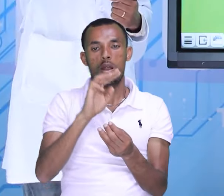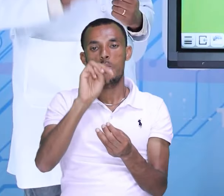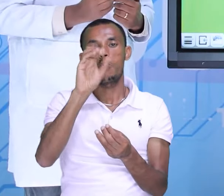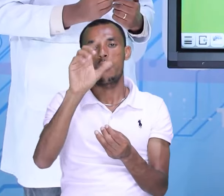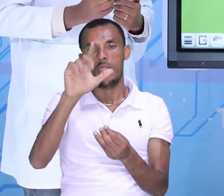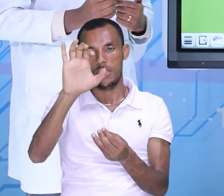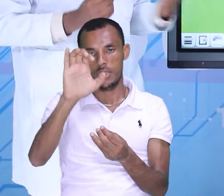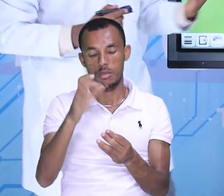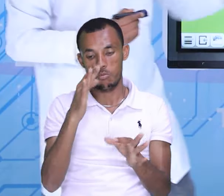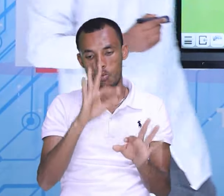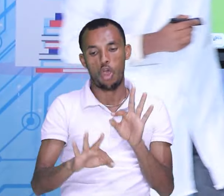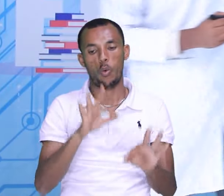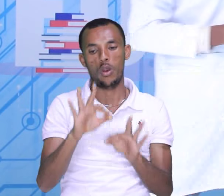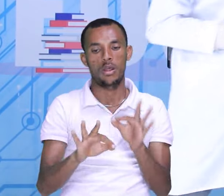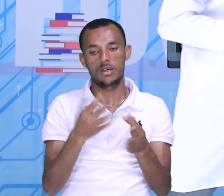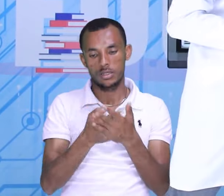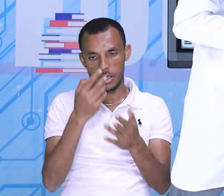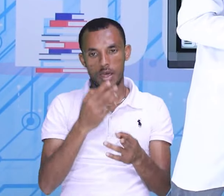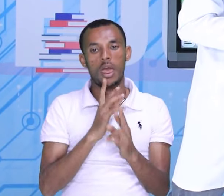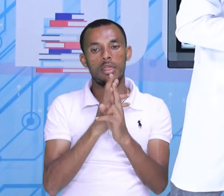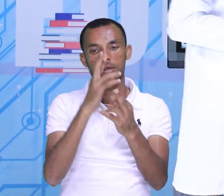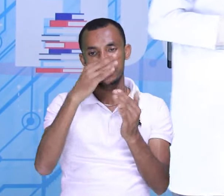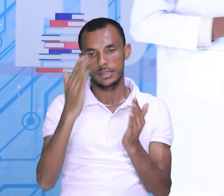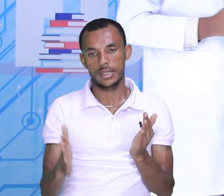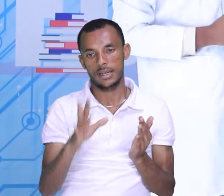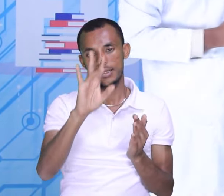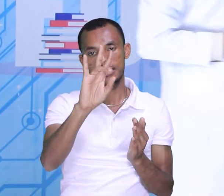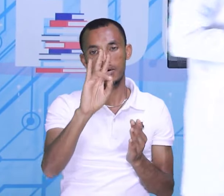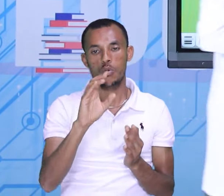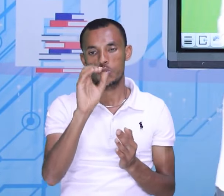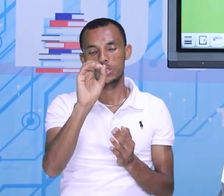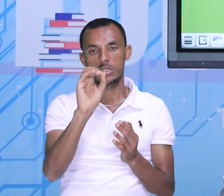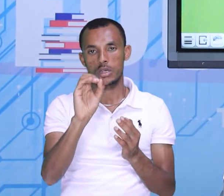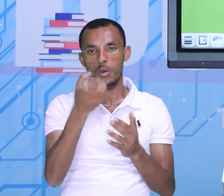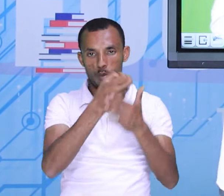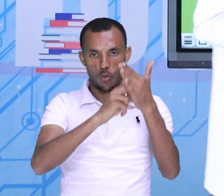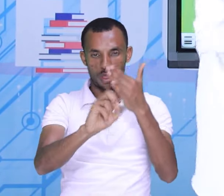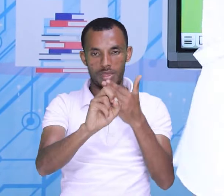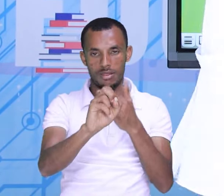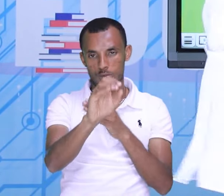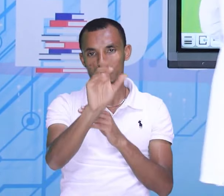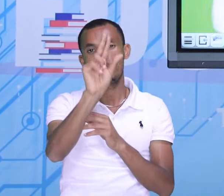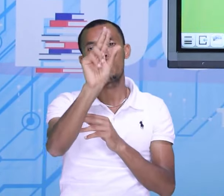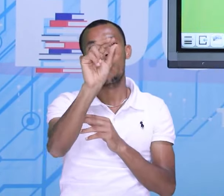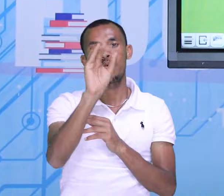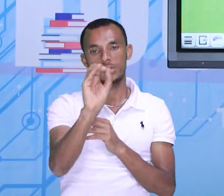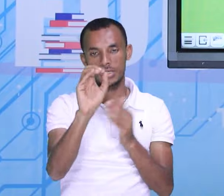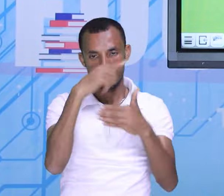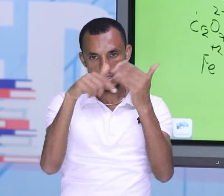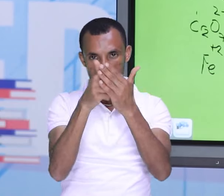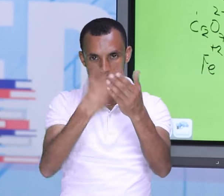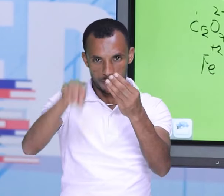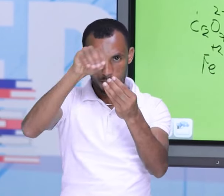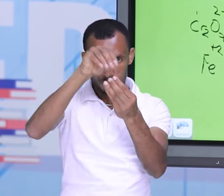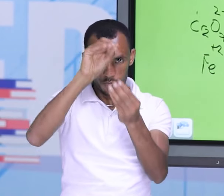deficient sides. Look, in the reactant side, 7 oxygen. In product side, there is no any oxygen. Therefore,